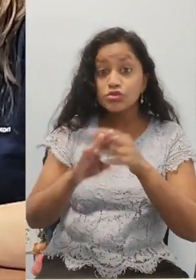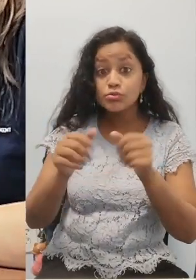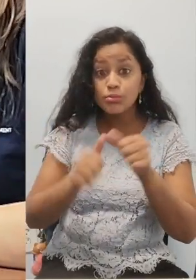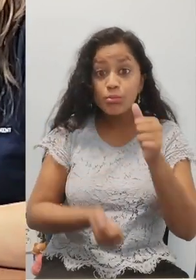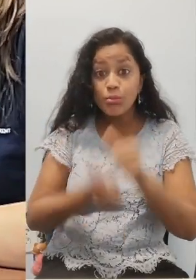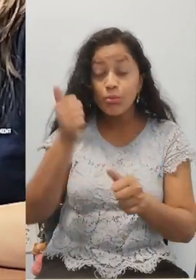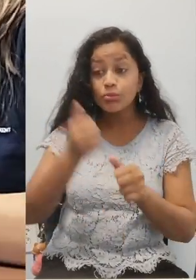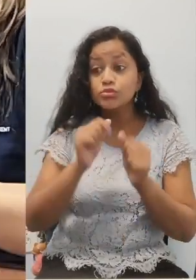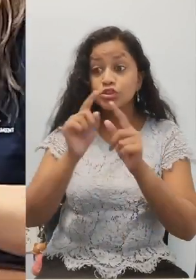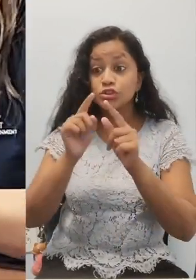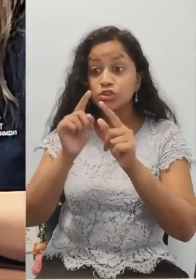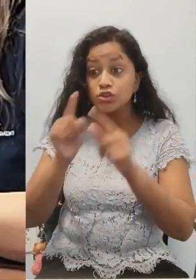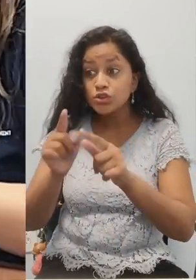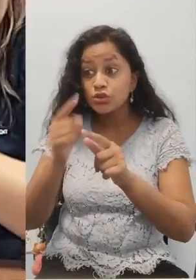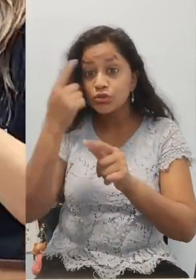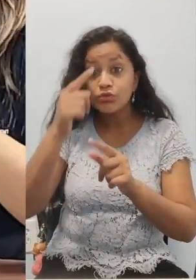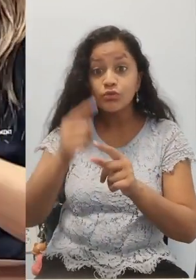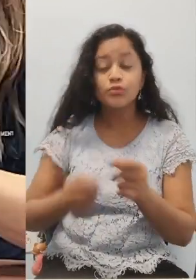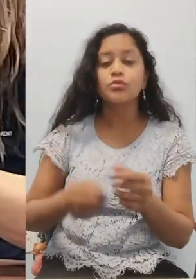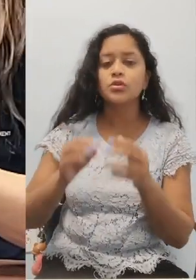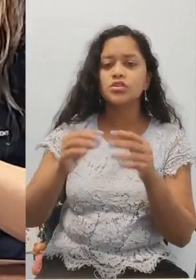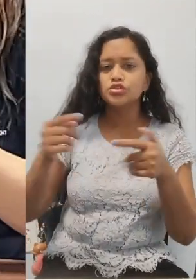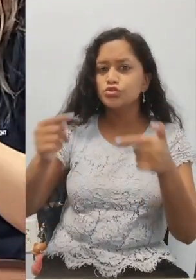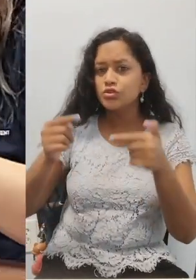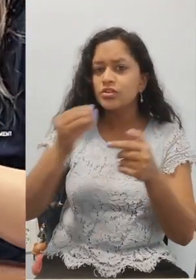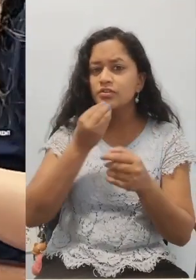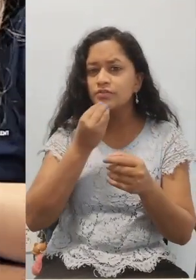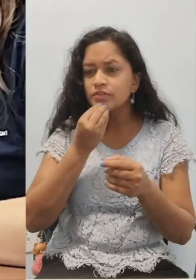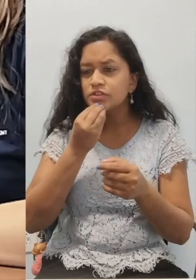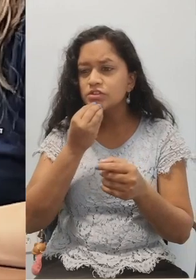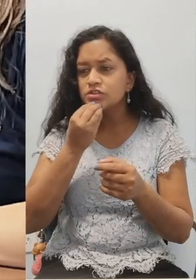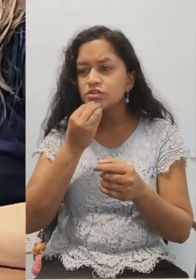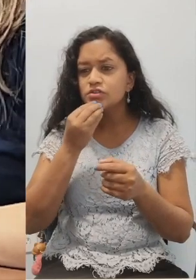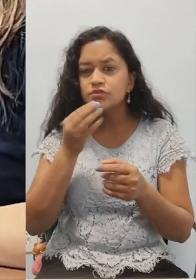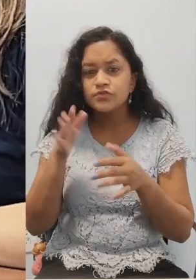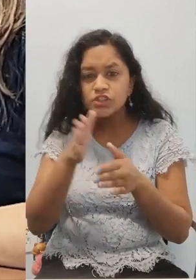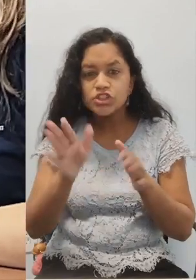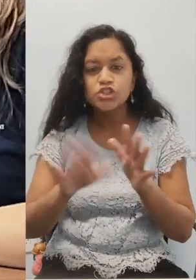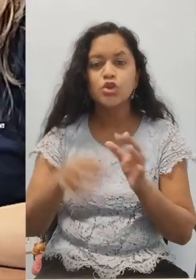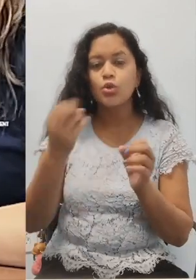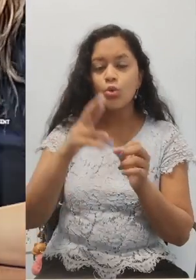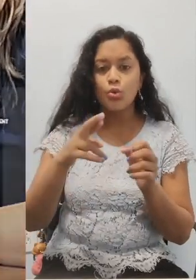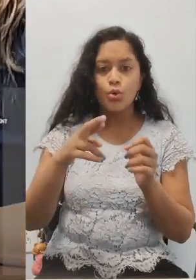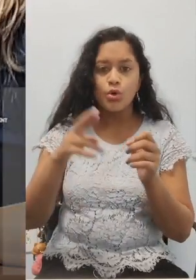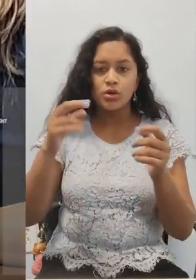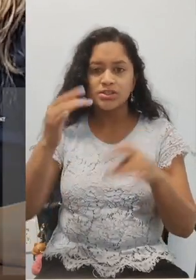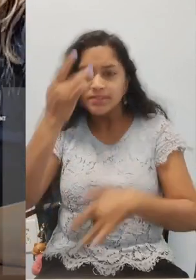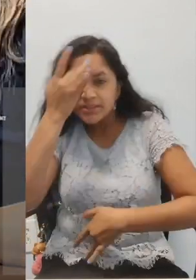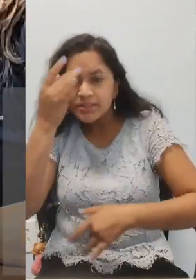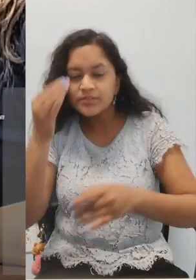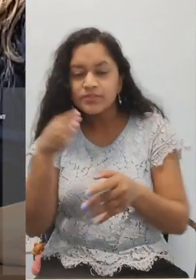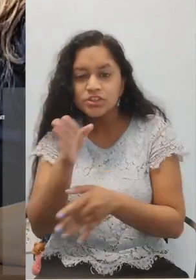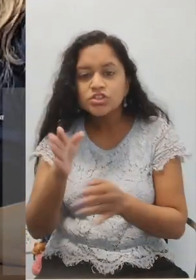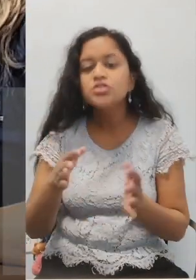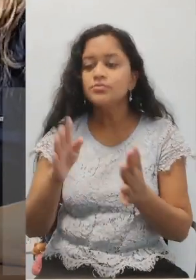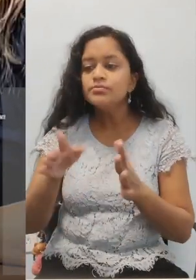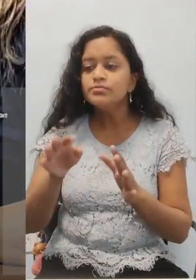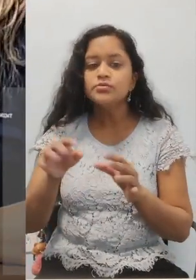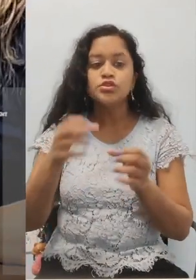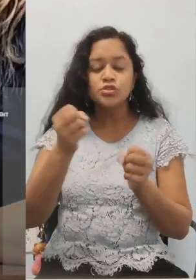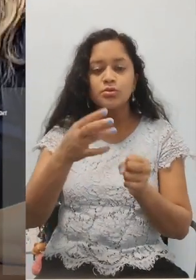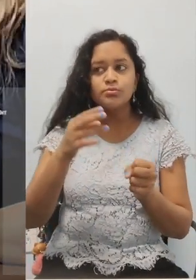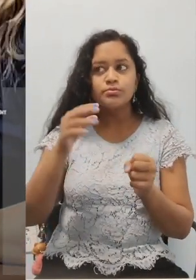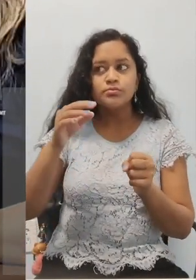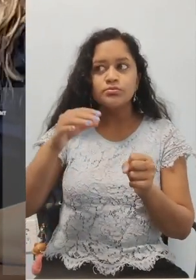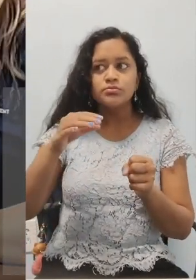they do go after struggling fish, injured fish, sick fish. And so a grouper on the line is a sign for a shark.